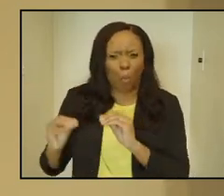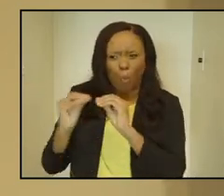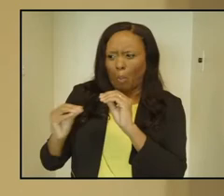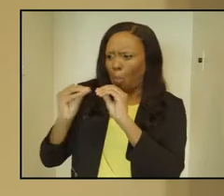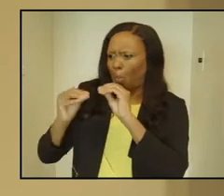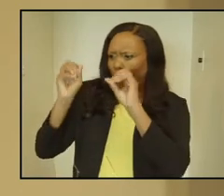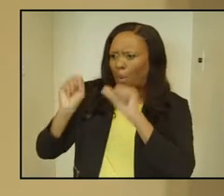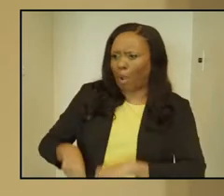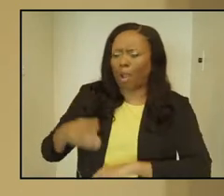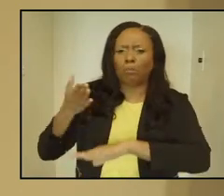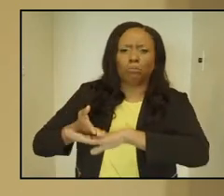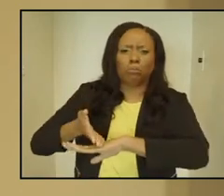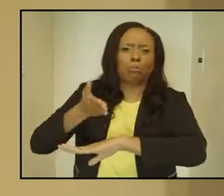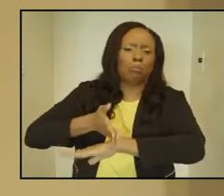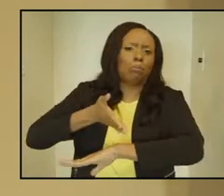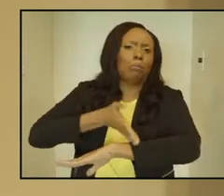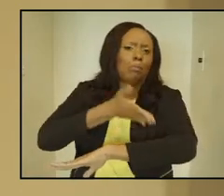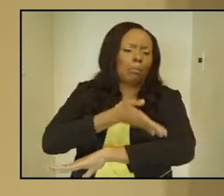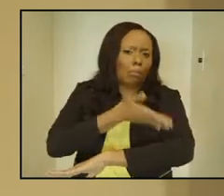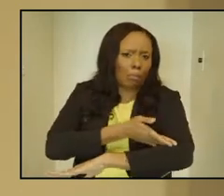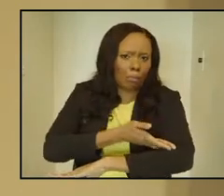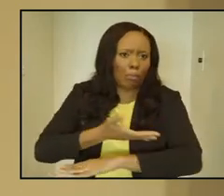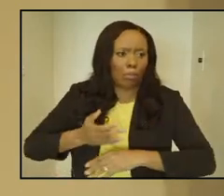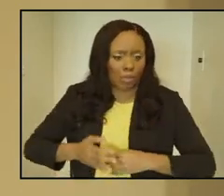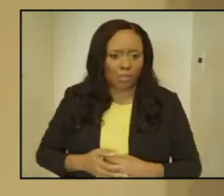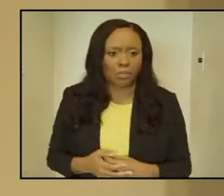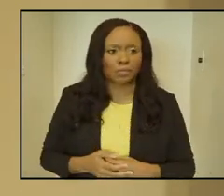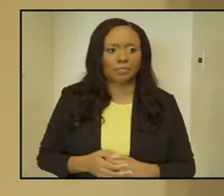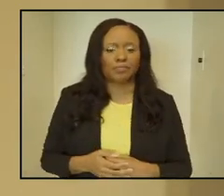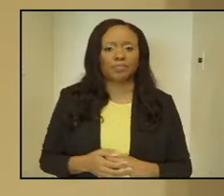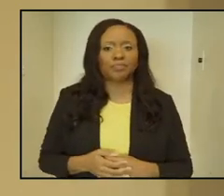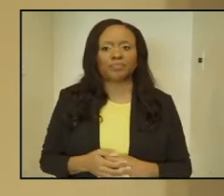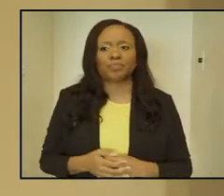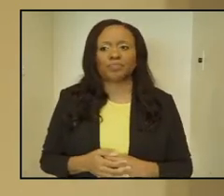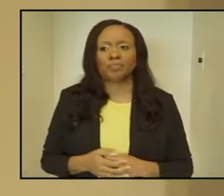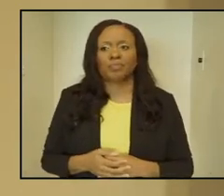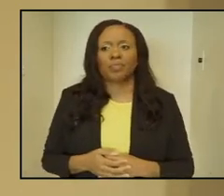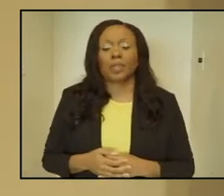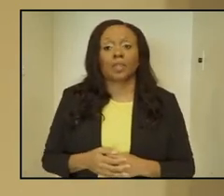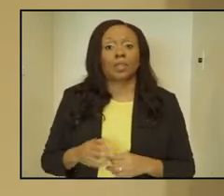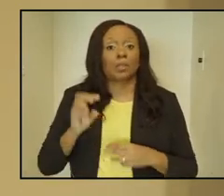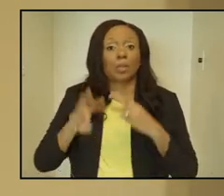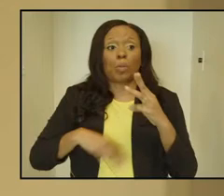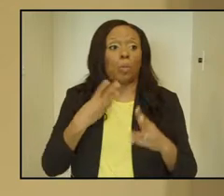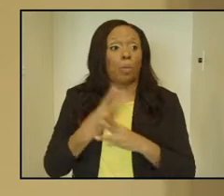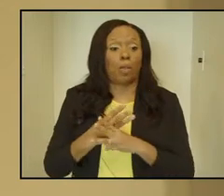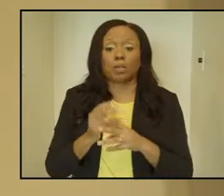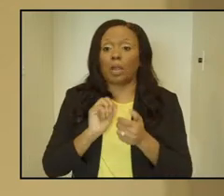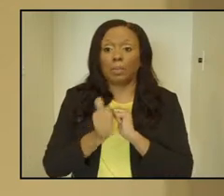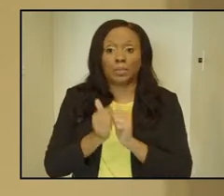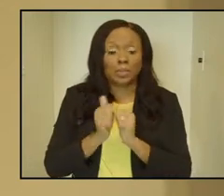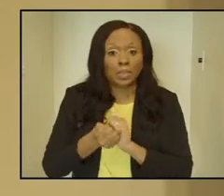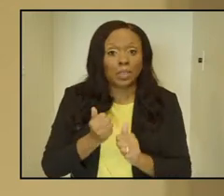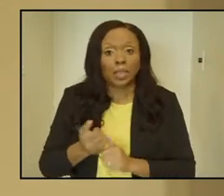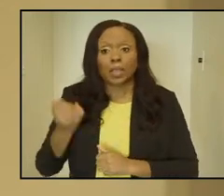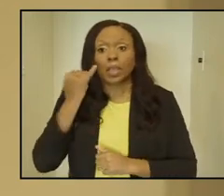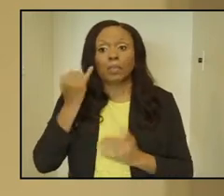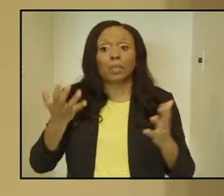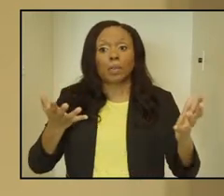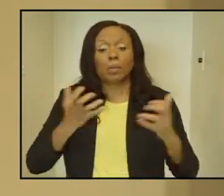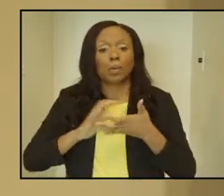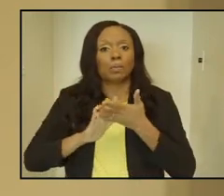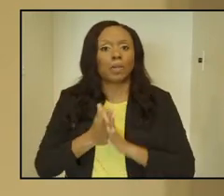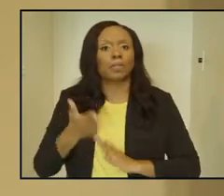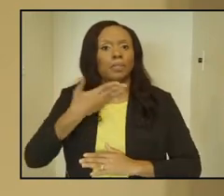that requires us to be ever vigilant, because this is a competitive world. And if we are going to be the best in